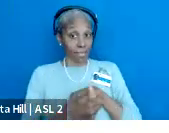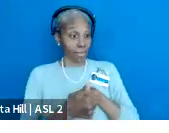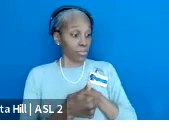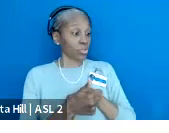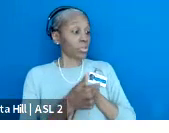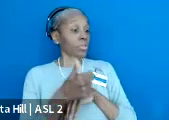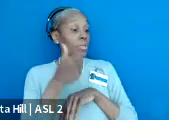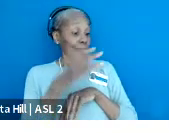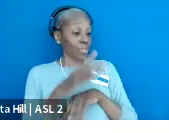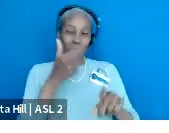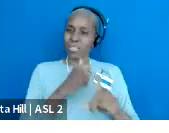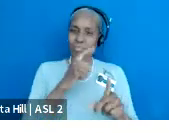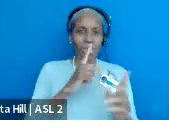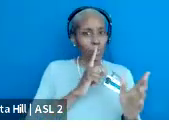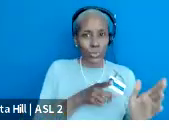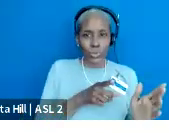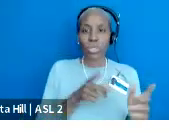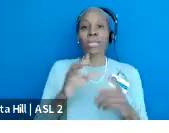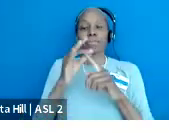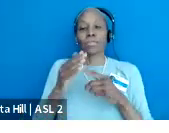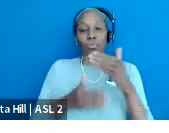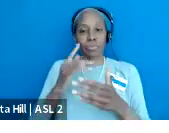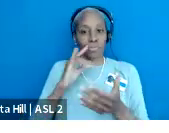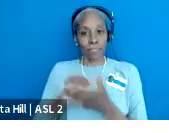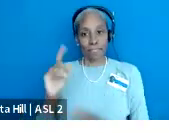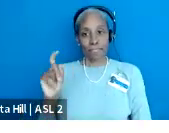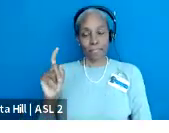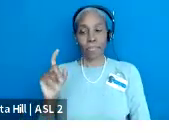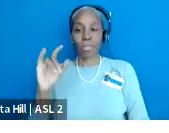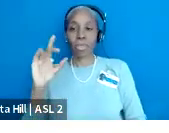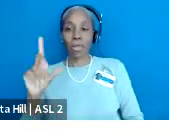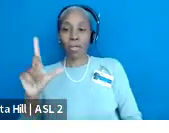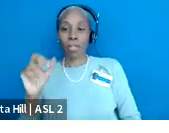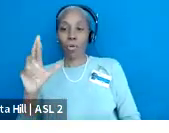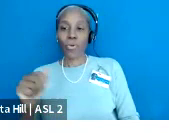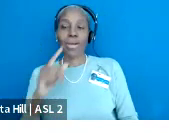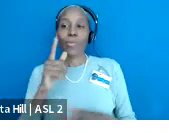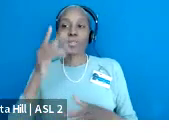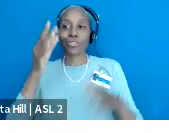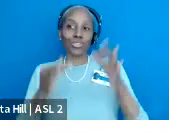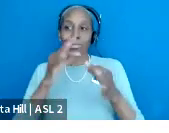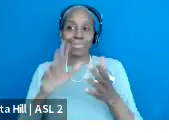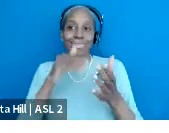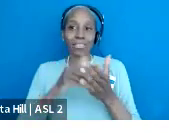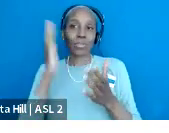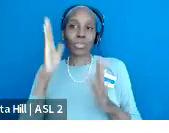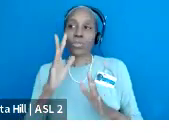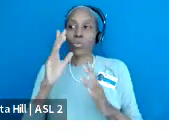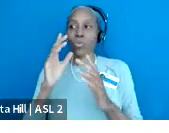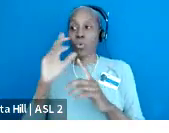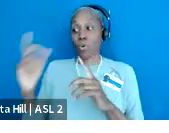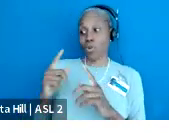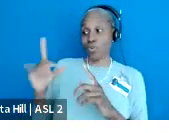not truthful, do we have a special process for that? So I think this is a, wouldn't do a Justice Center presentation without getting a question